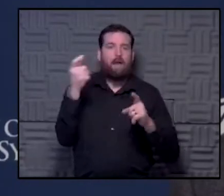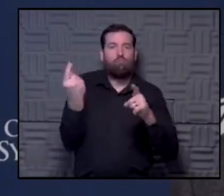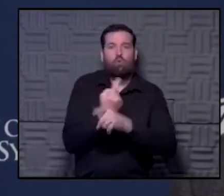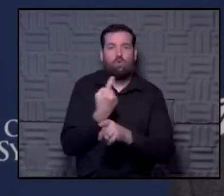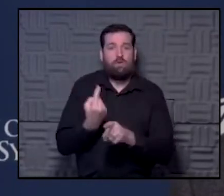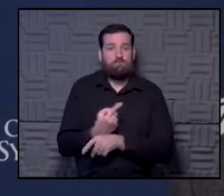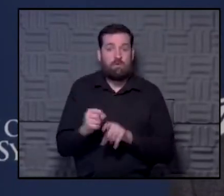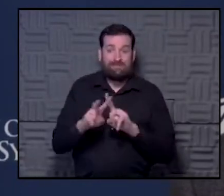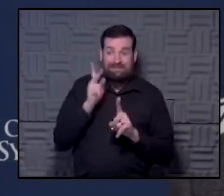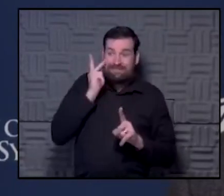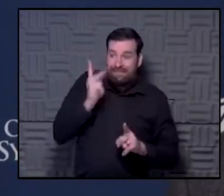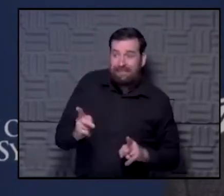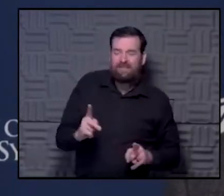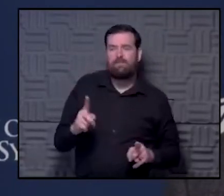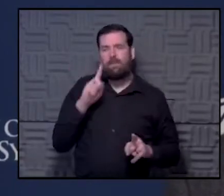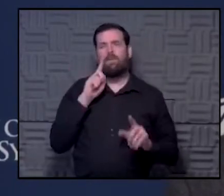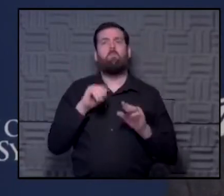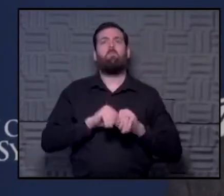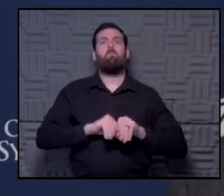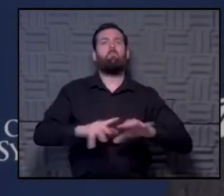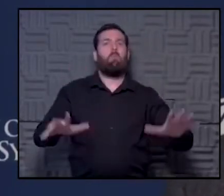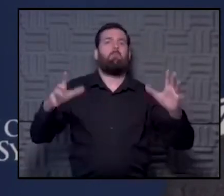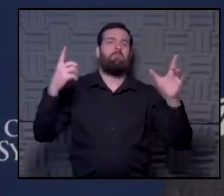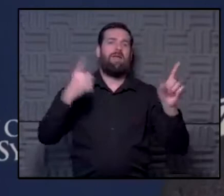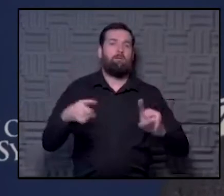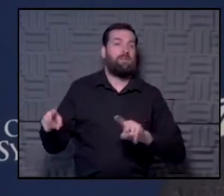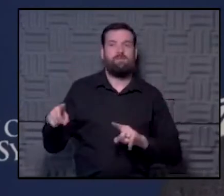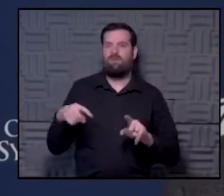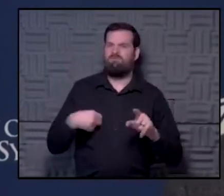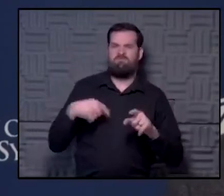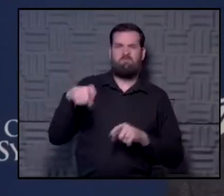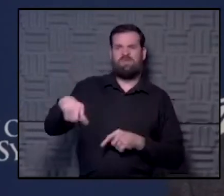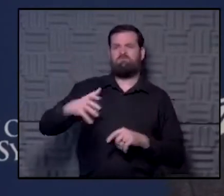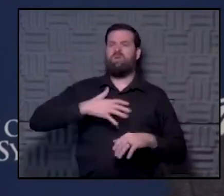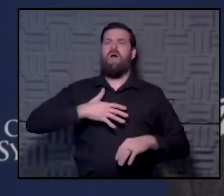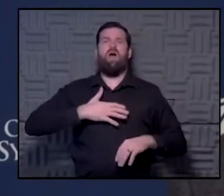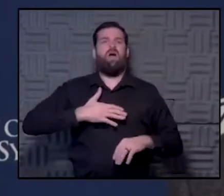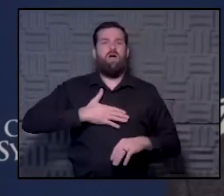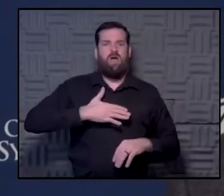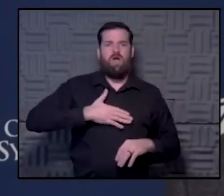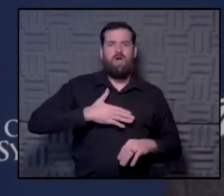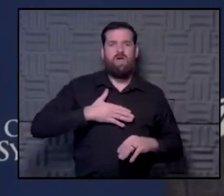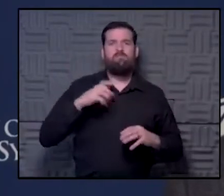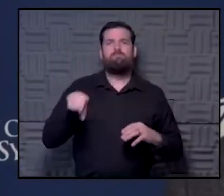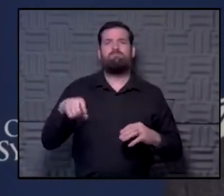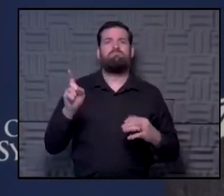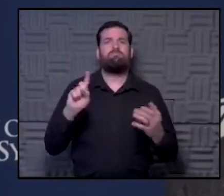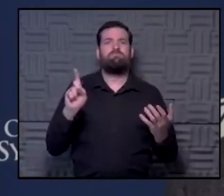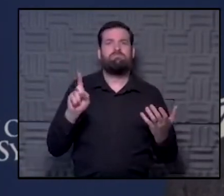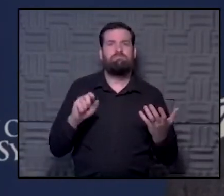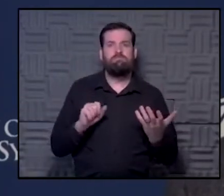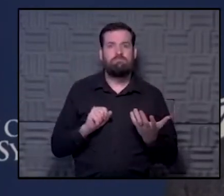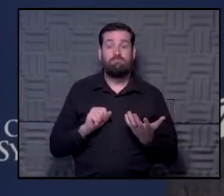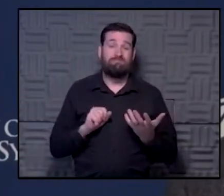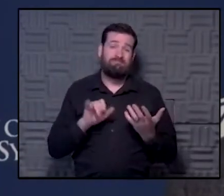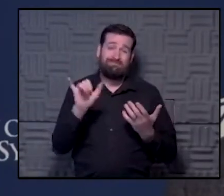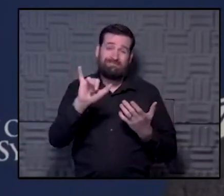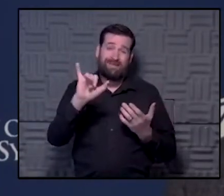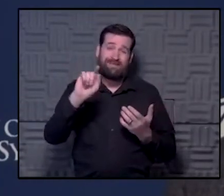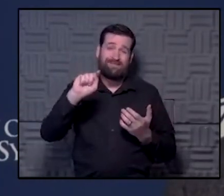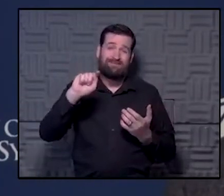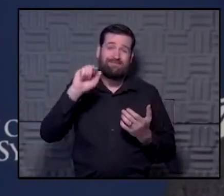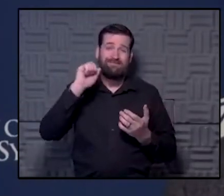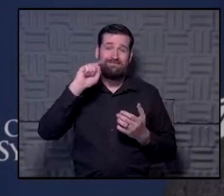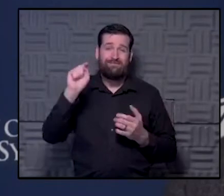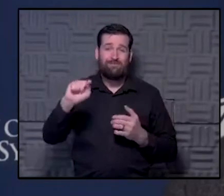that and they see it, they think this is a widespread occurrence and that somehow they got to get theirs. And it becomes kind of like the new toilet paper, where we're